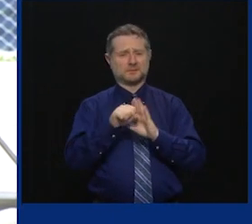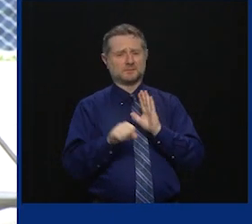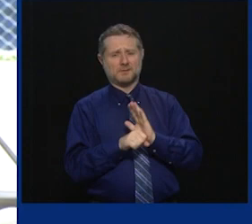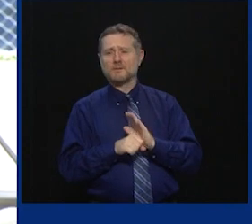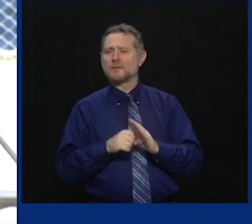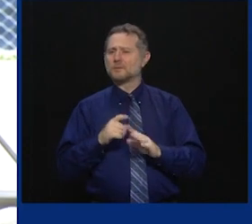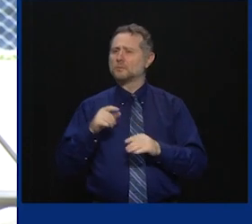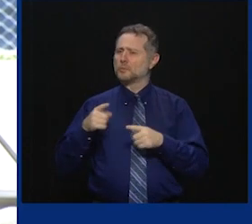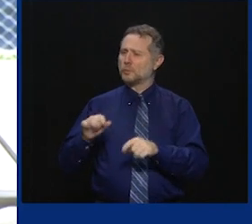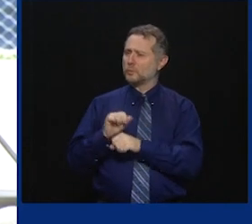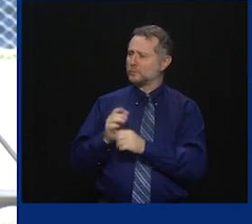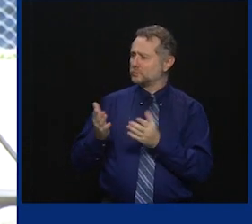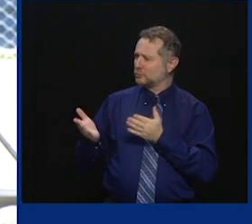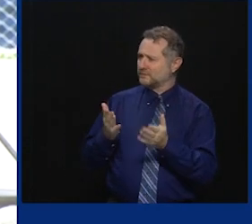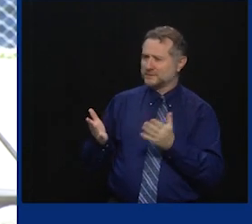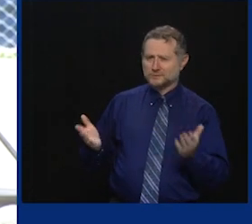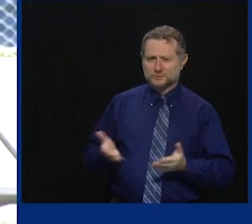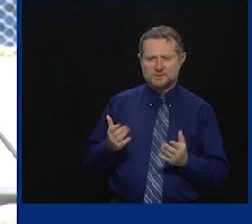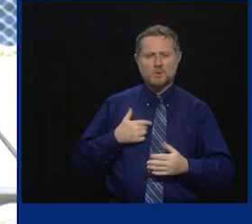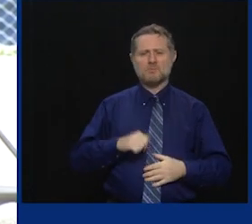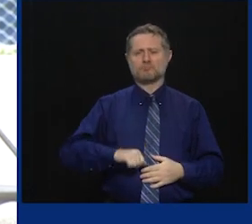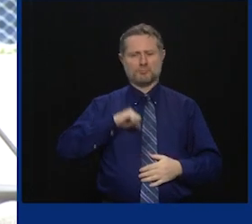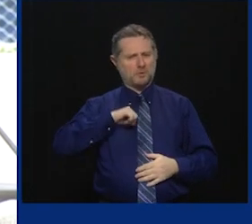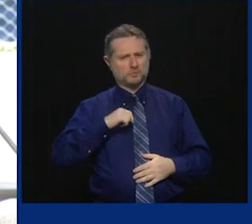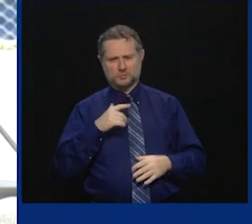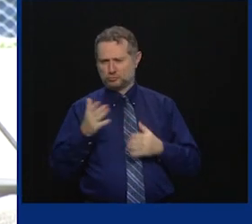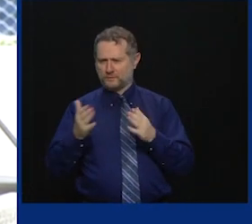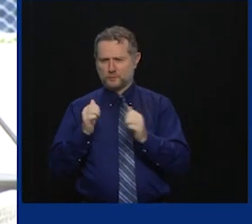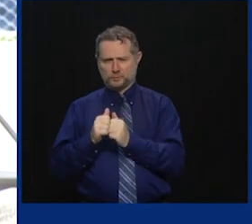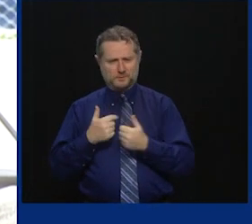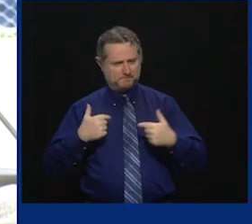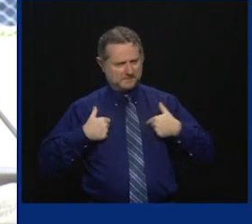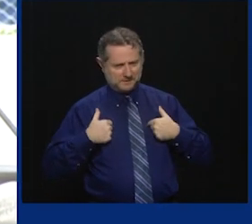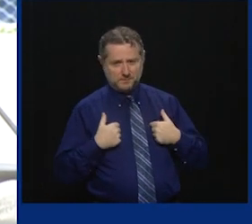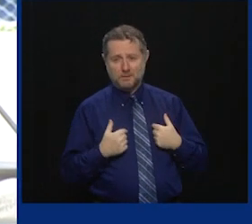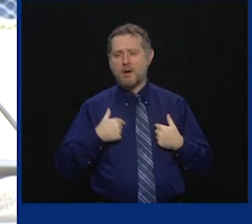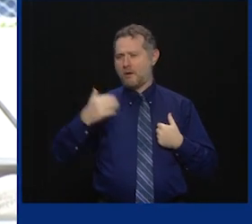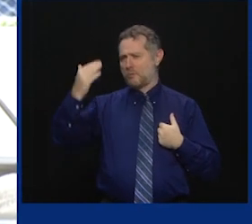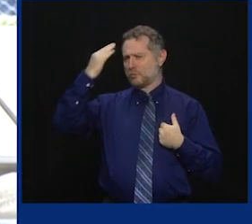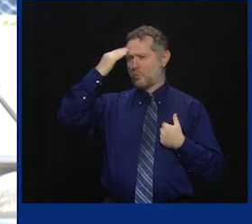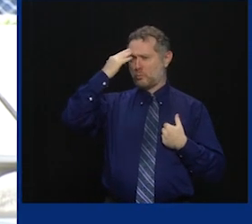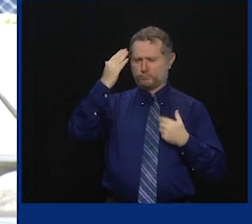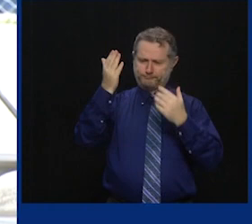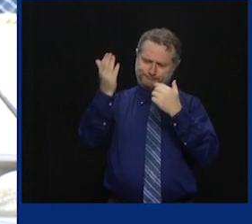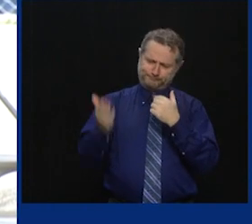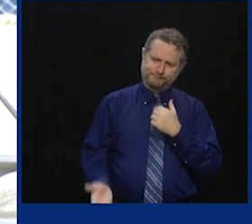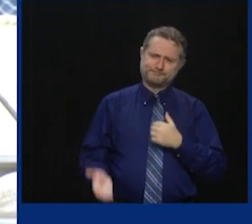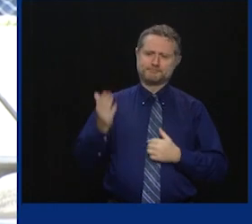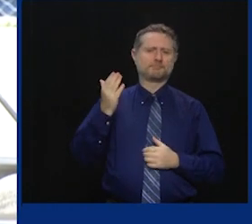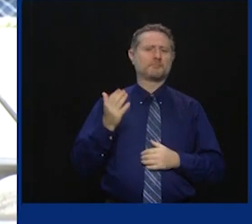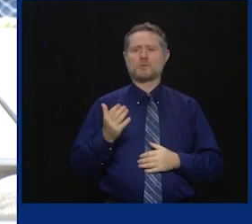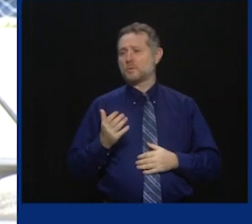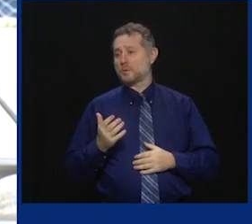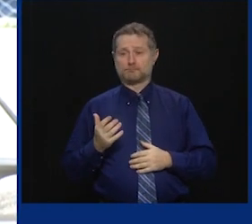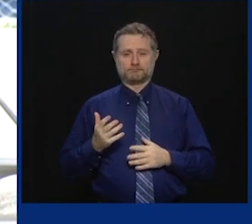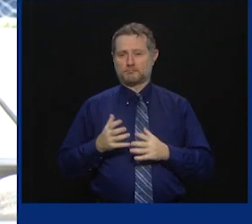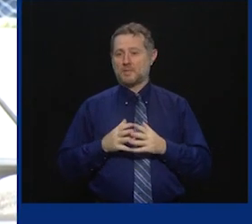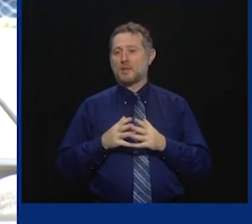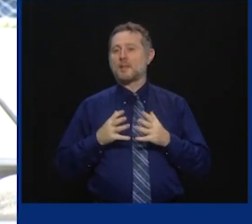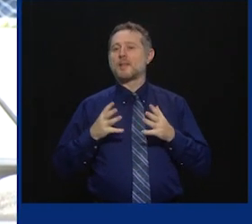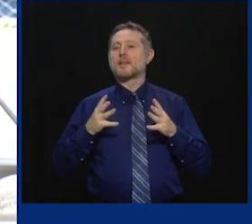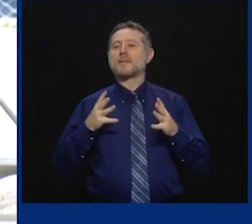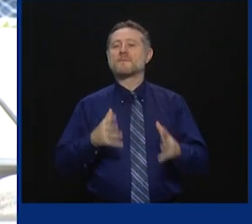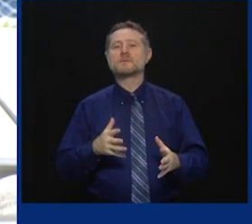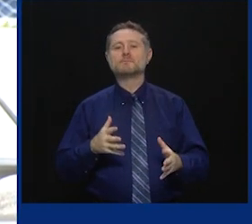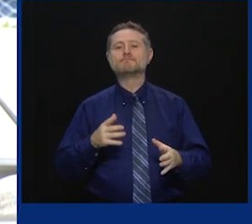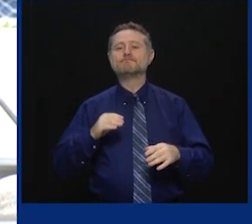you continue serving with me. And I know that there's a legacy that's been created under your watch that is not going to just be here for us today, but for generations to